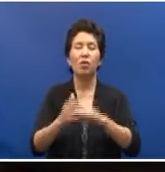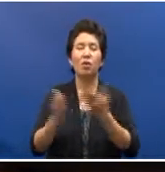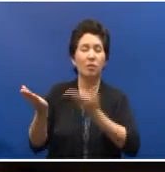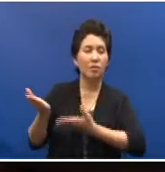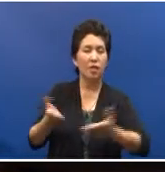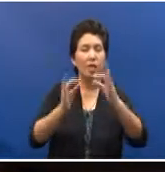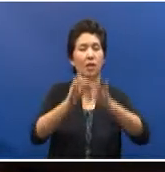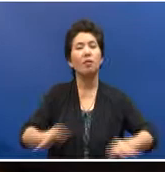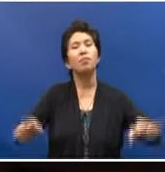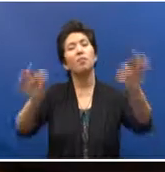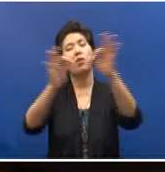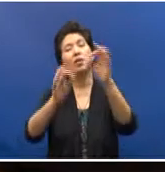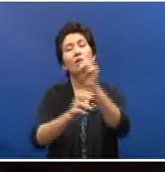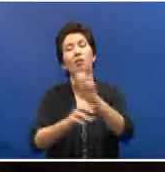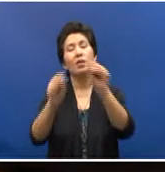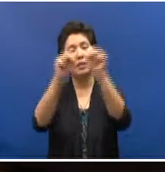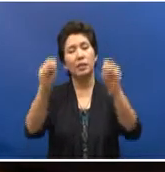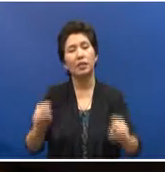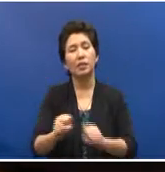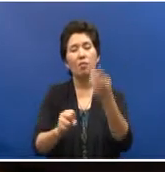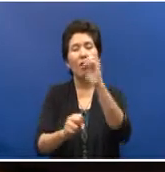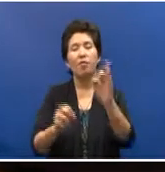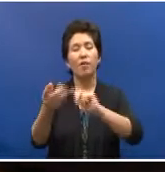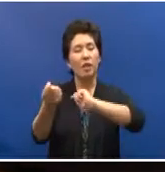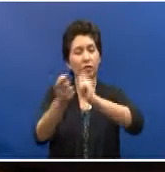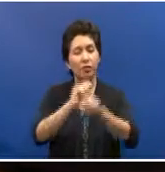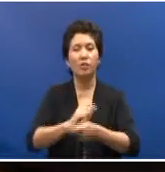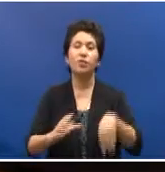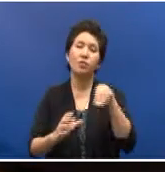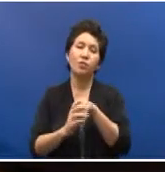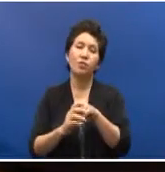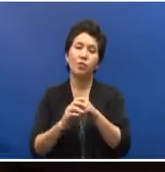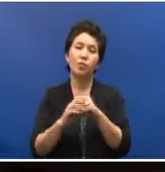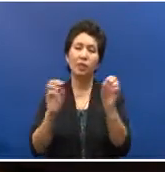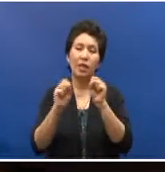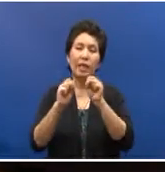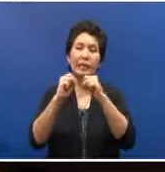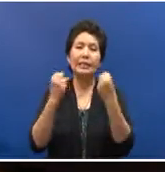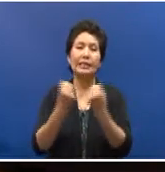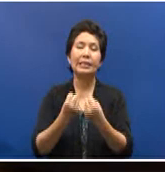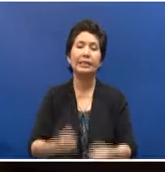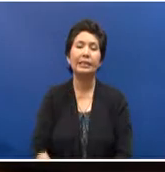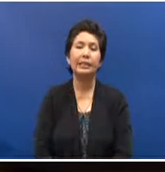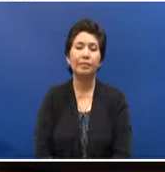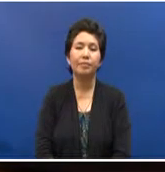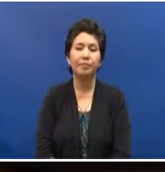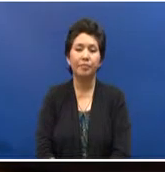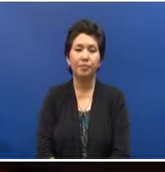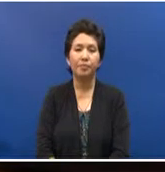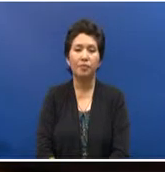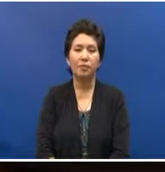to the importance of systems of exchange in society. Okay.